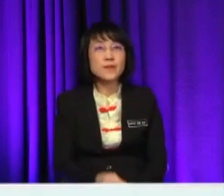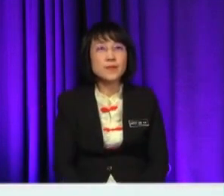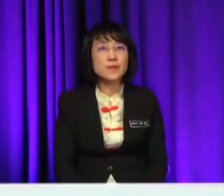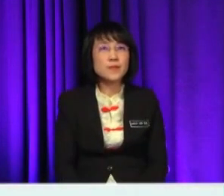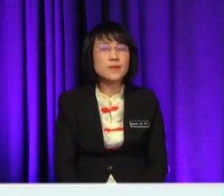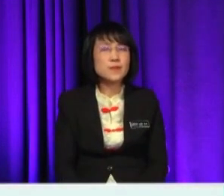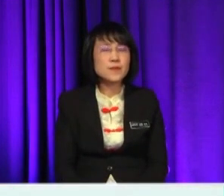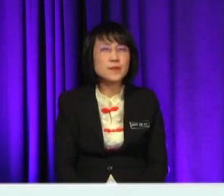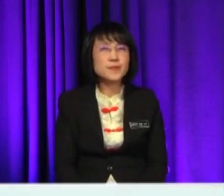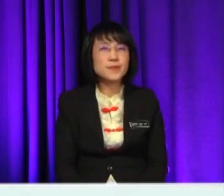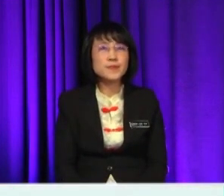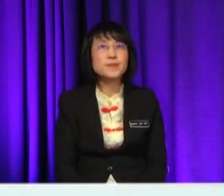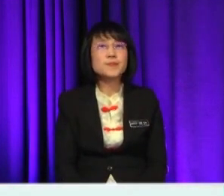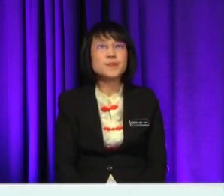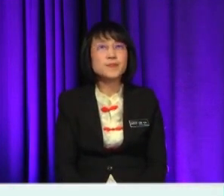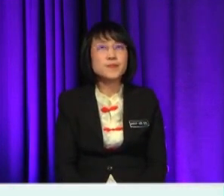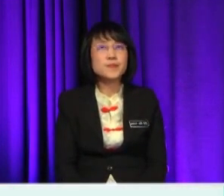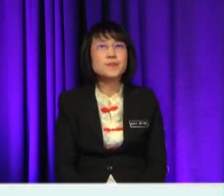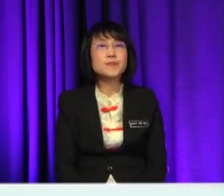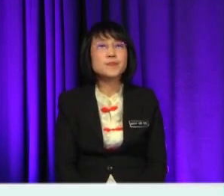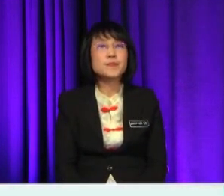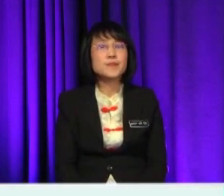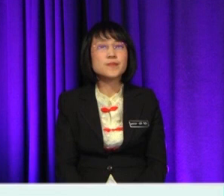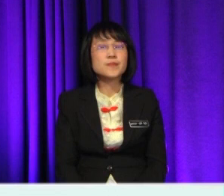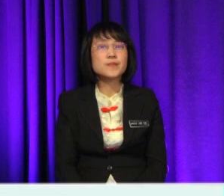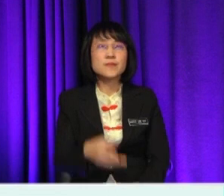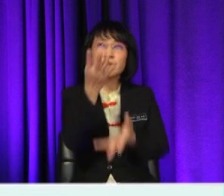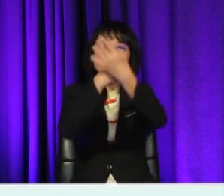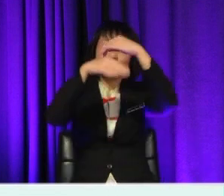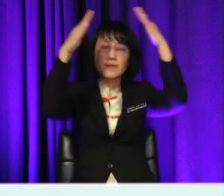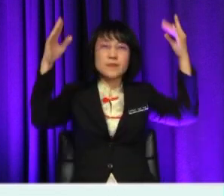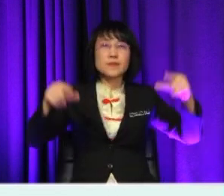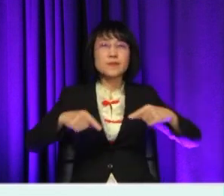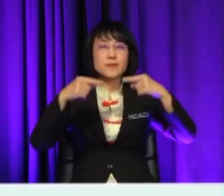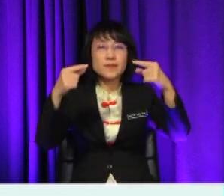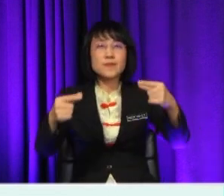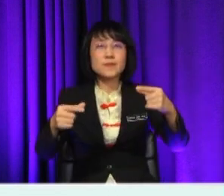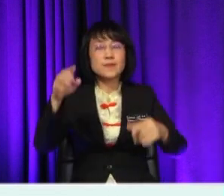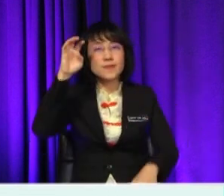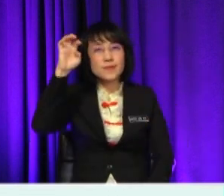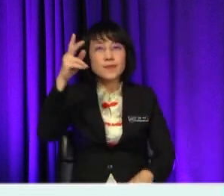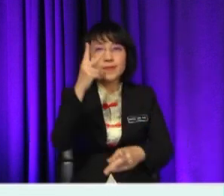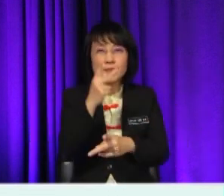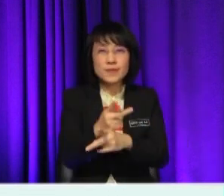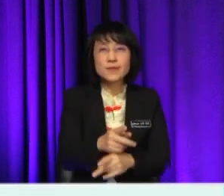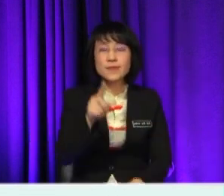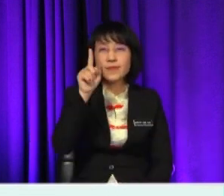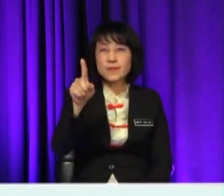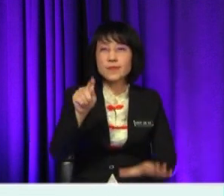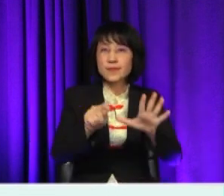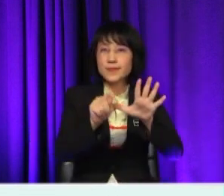effect. Yes, it's kind of funny. Heaven grant that he spared that one upright